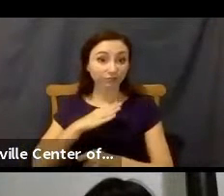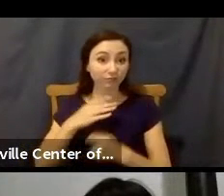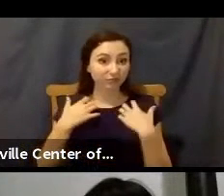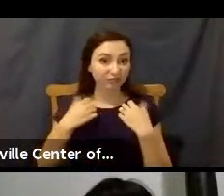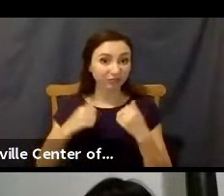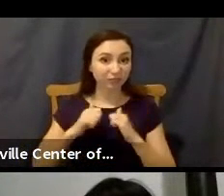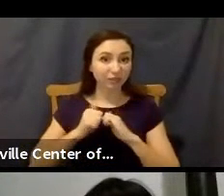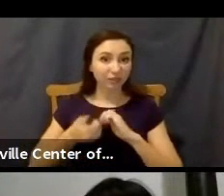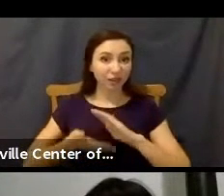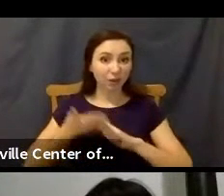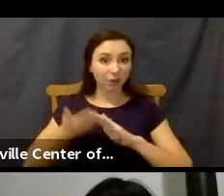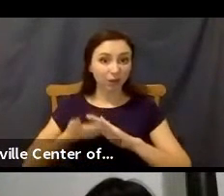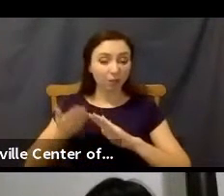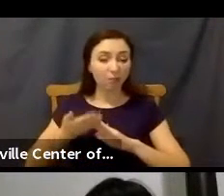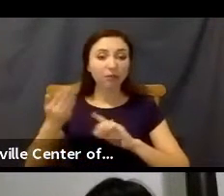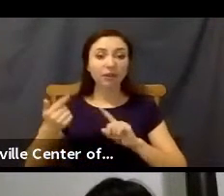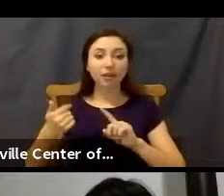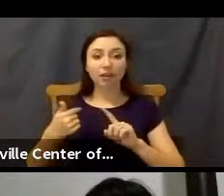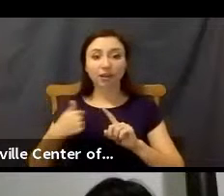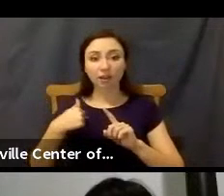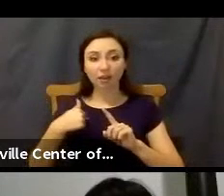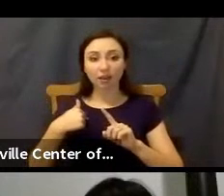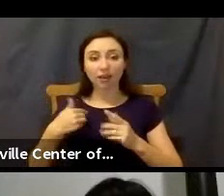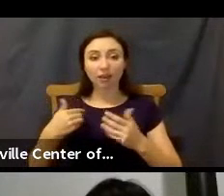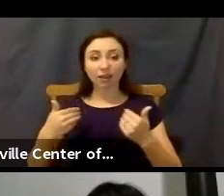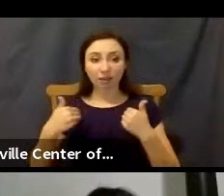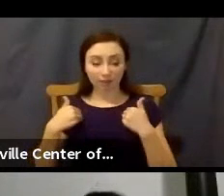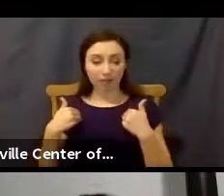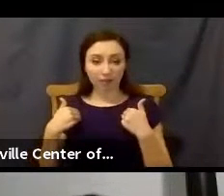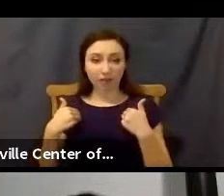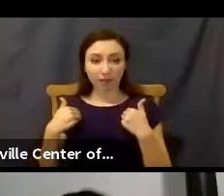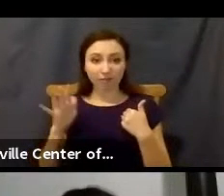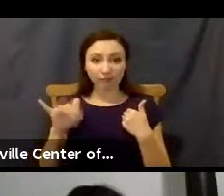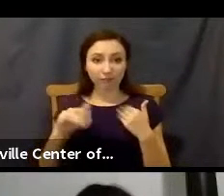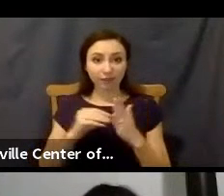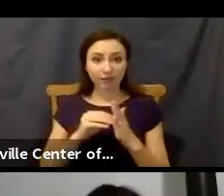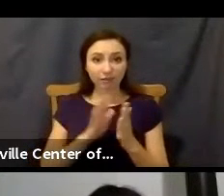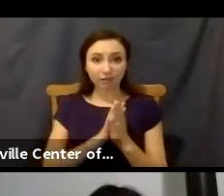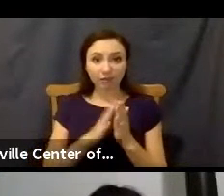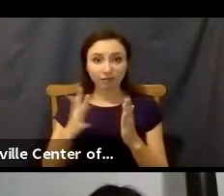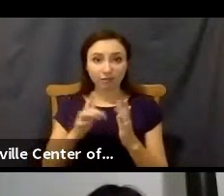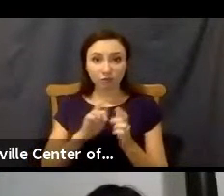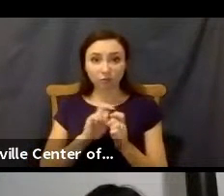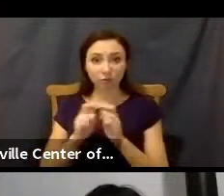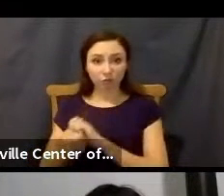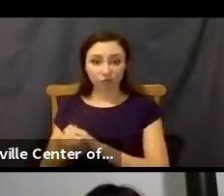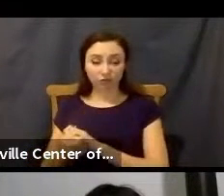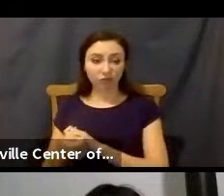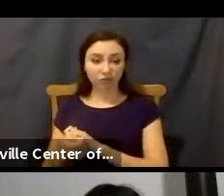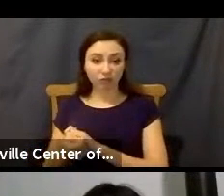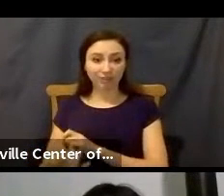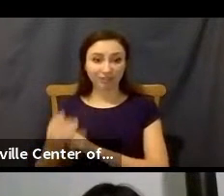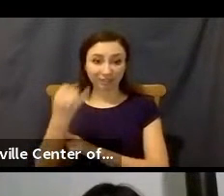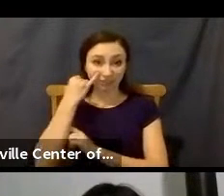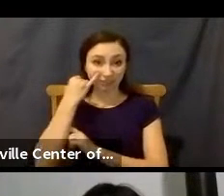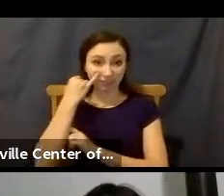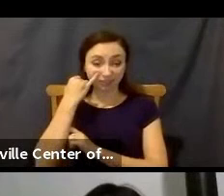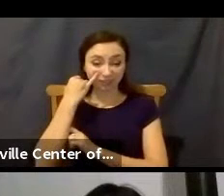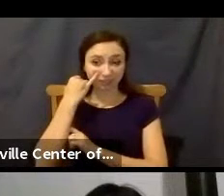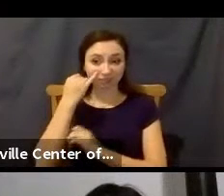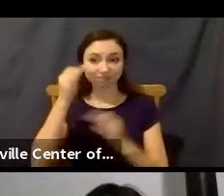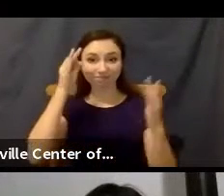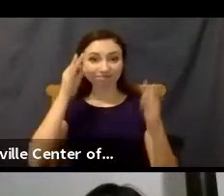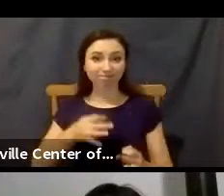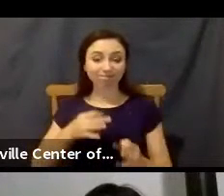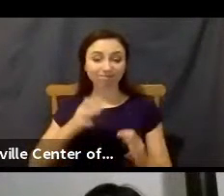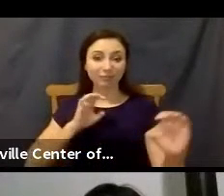operate. And I actually did get that documentation. So it would change, if there's the declaration of an